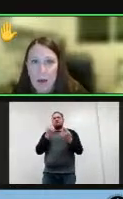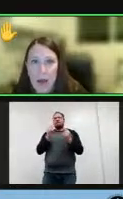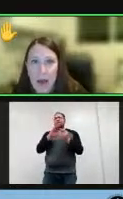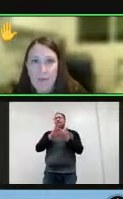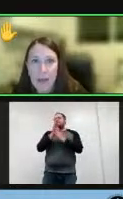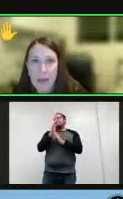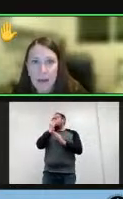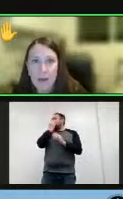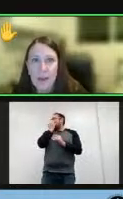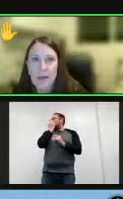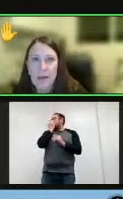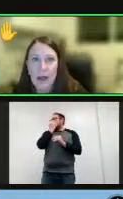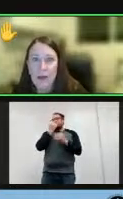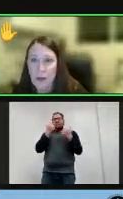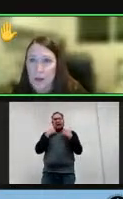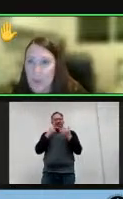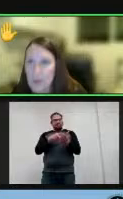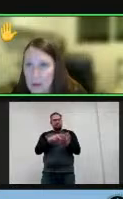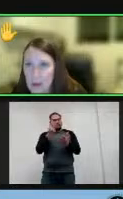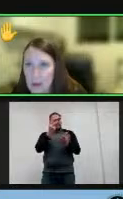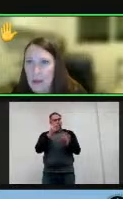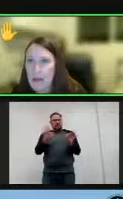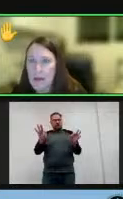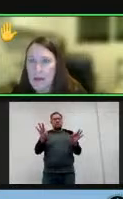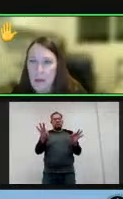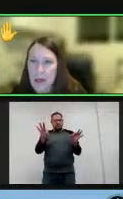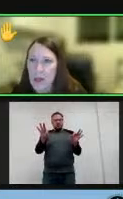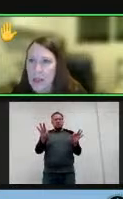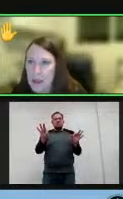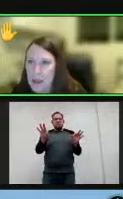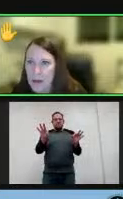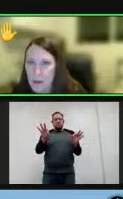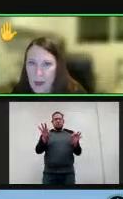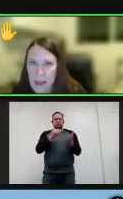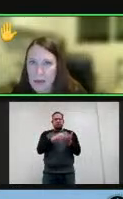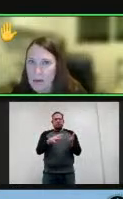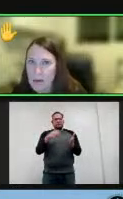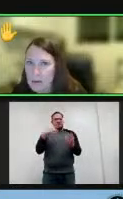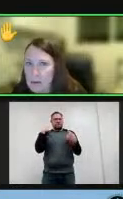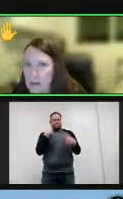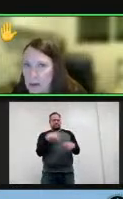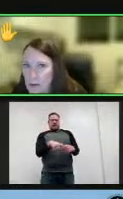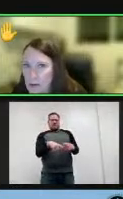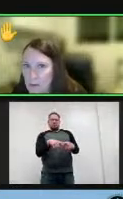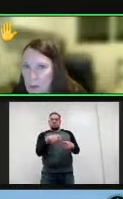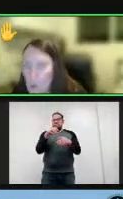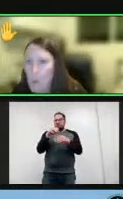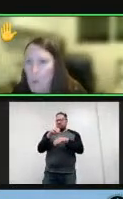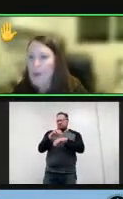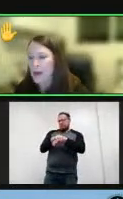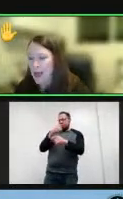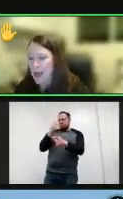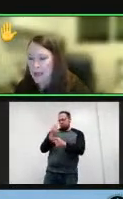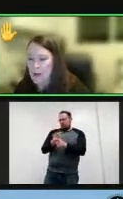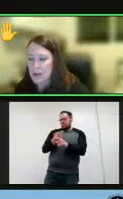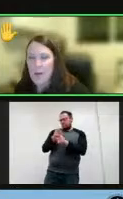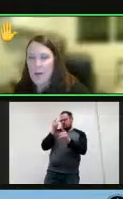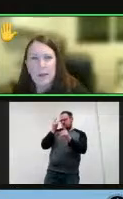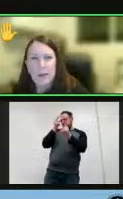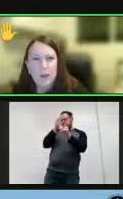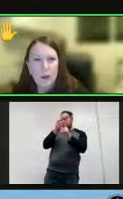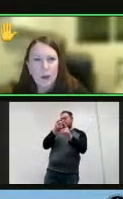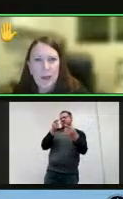you know, have biliterate students in Spanish and English, right? Is the goal. And so